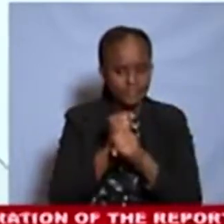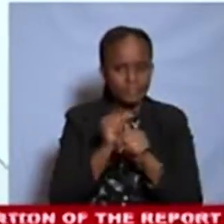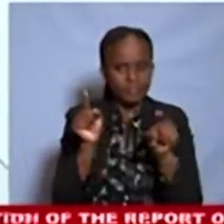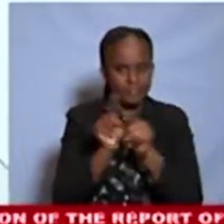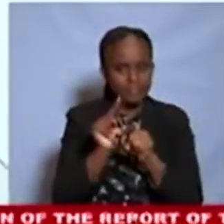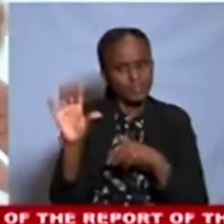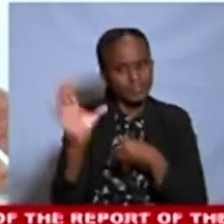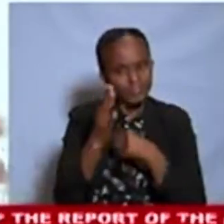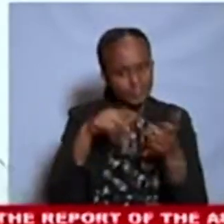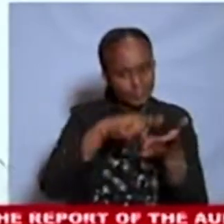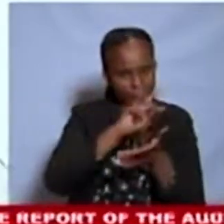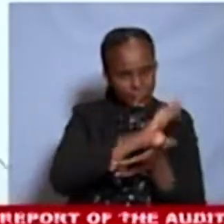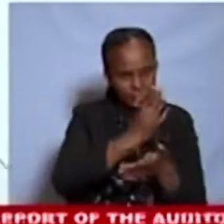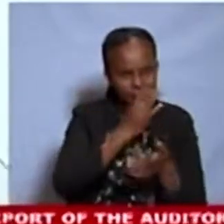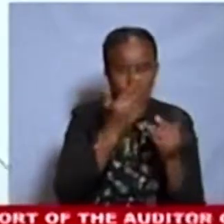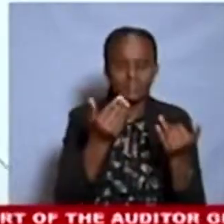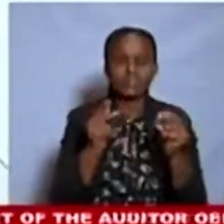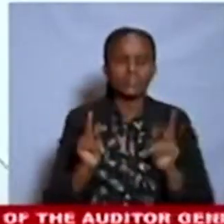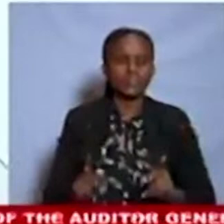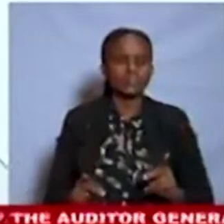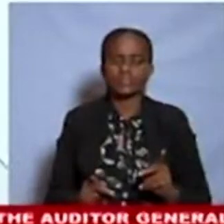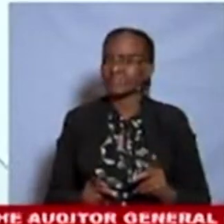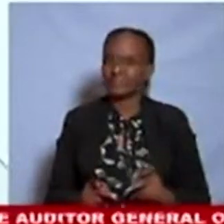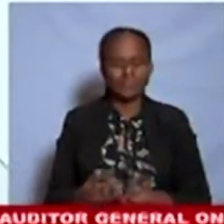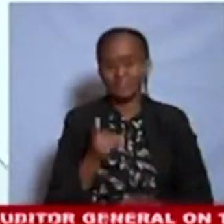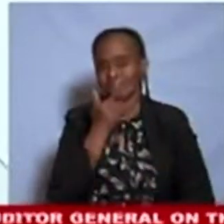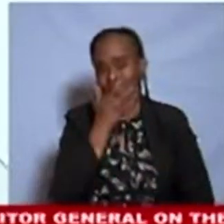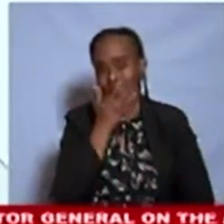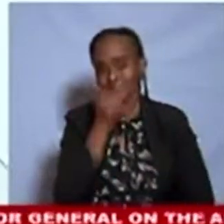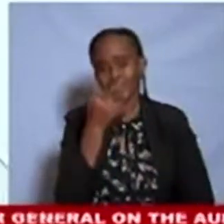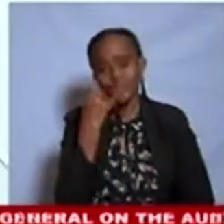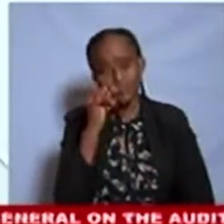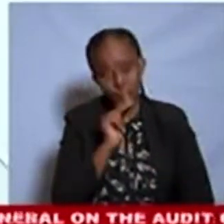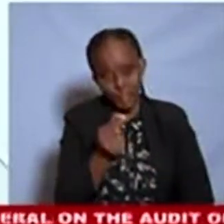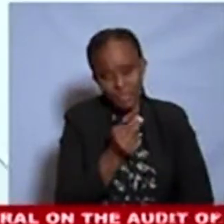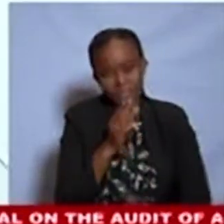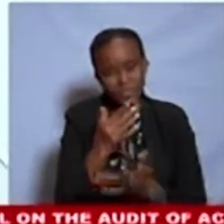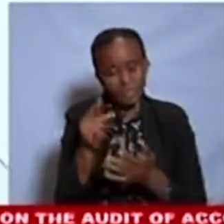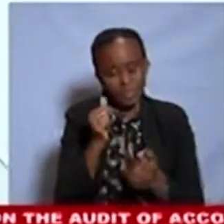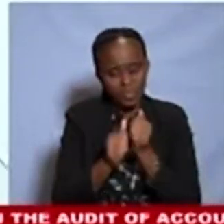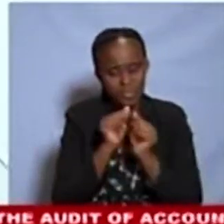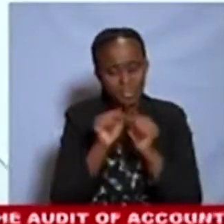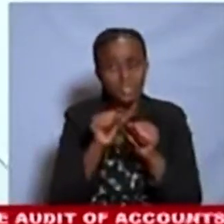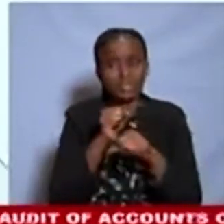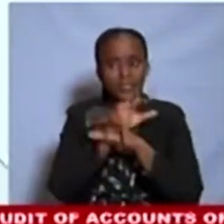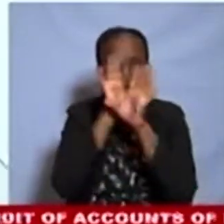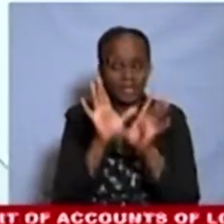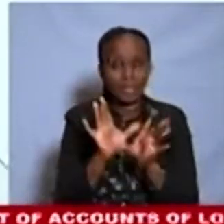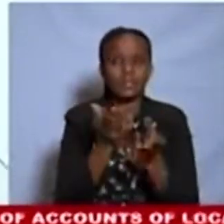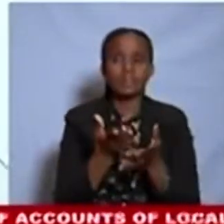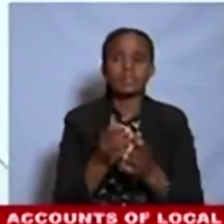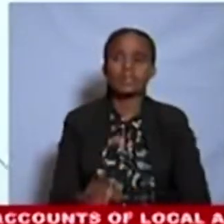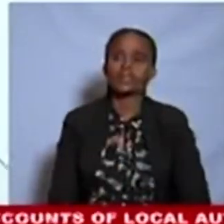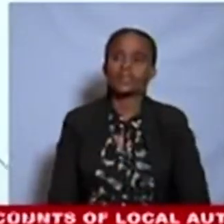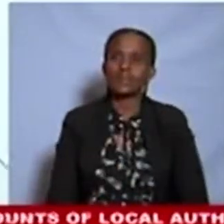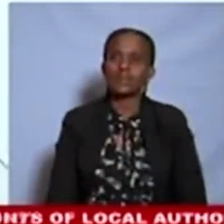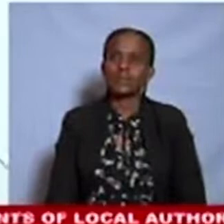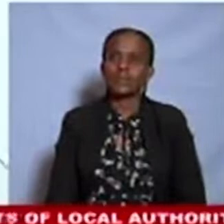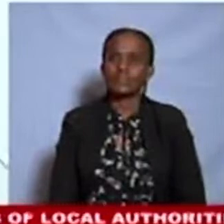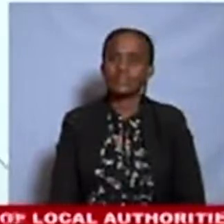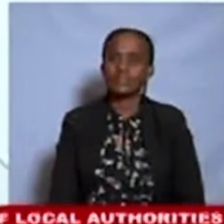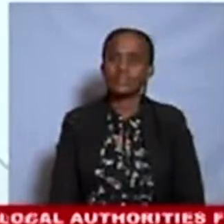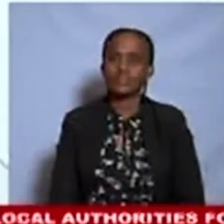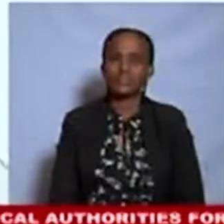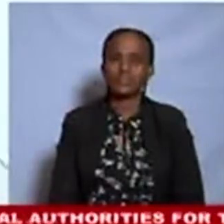recovered. A person is no. There's something that's not right here. You tell us something here that can make sense here. You see, you have